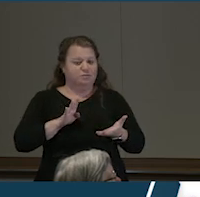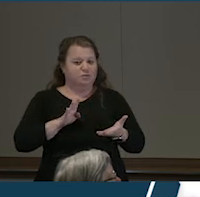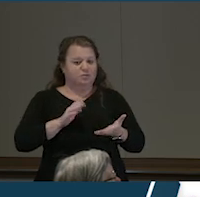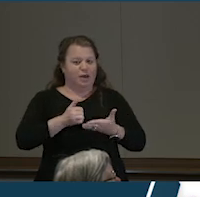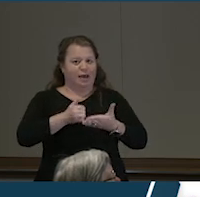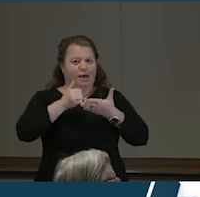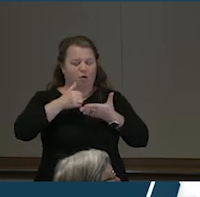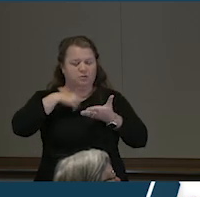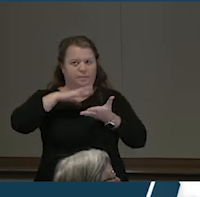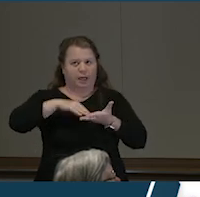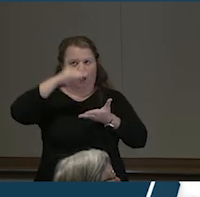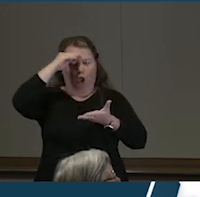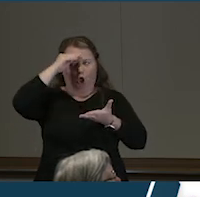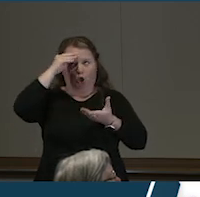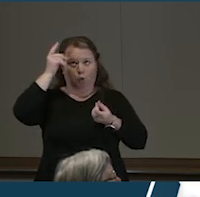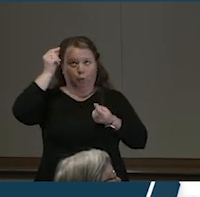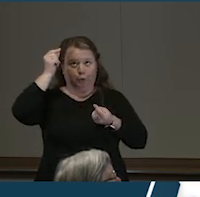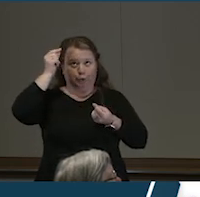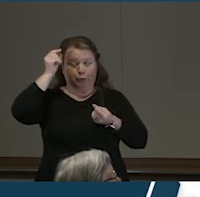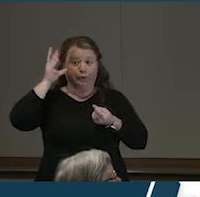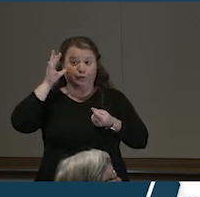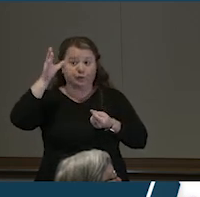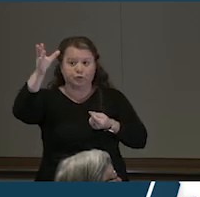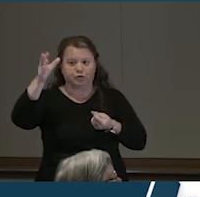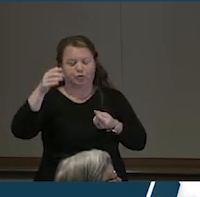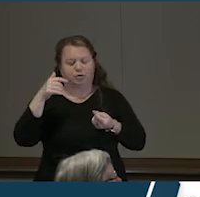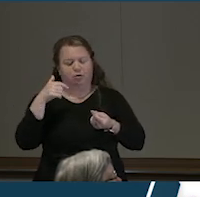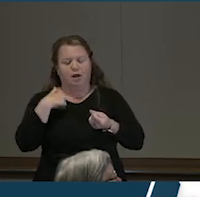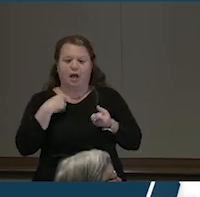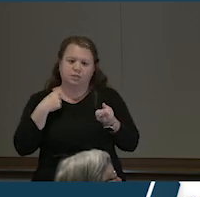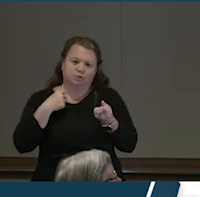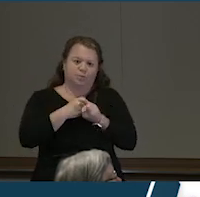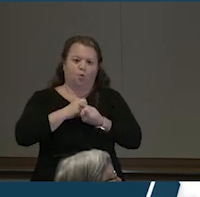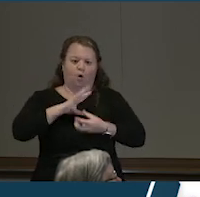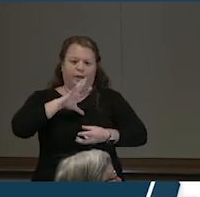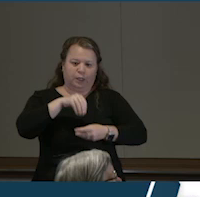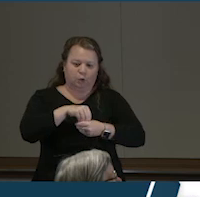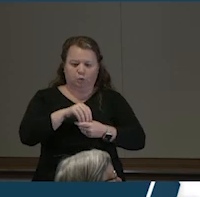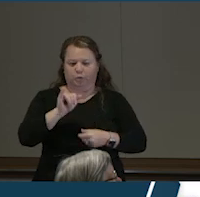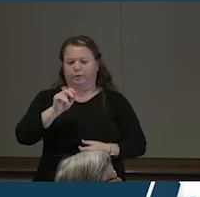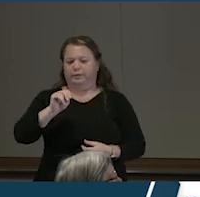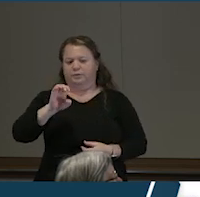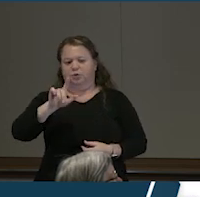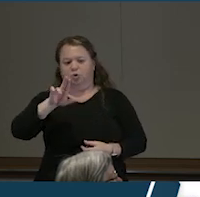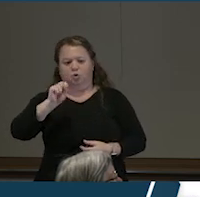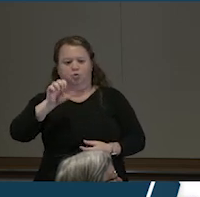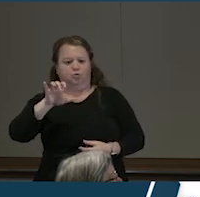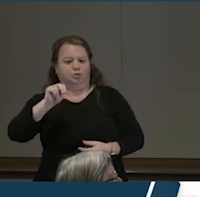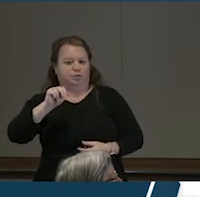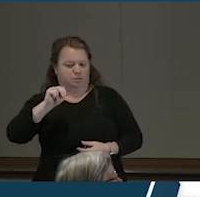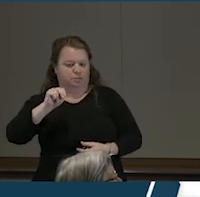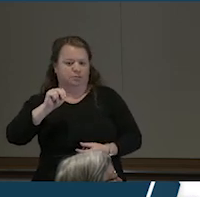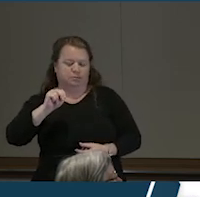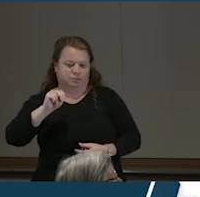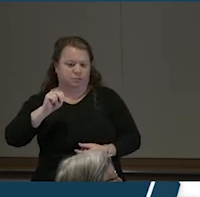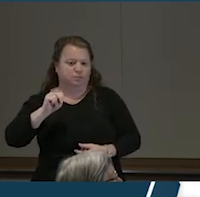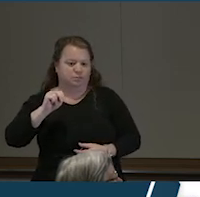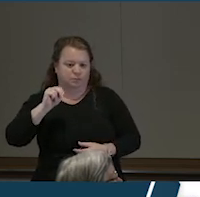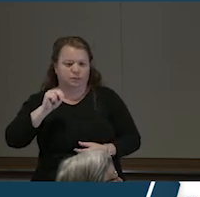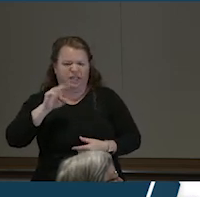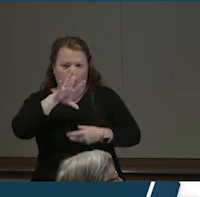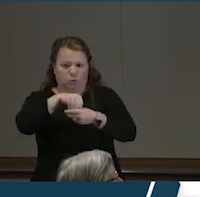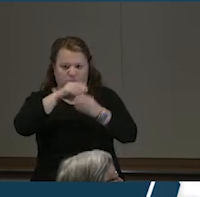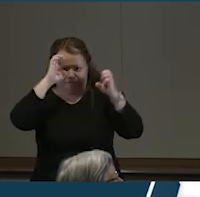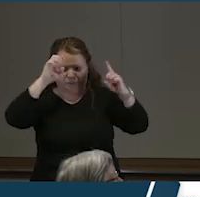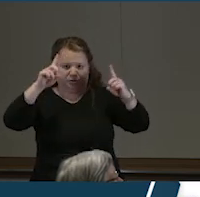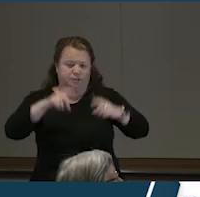I'm huge on inclusion. Like, I'm a little crazy when it comes to inclusive education. And so if I see something